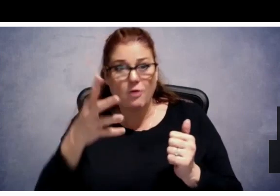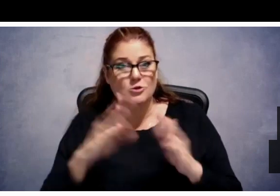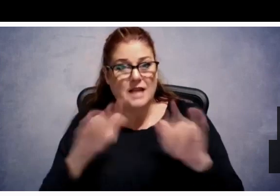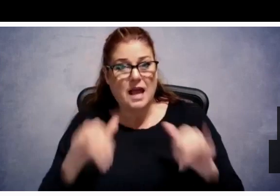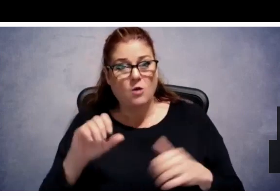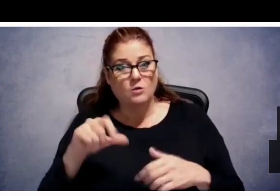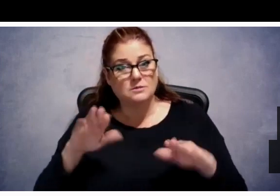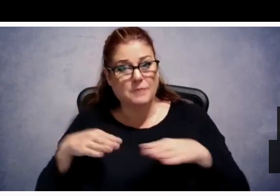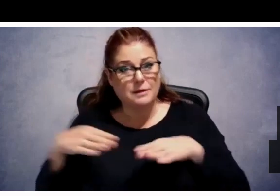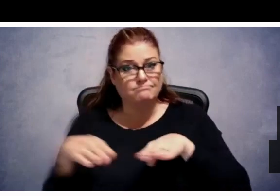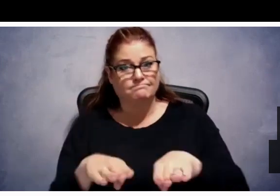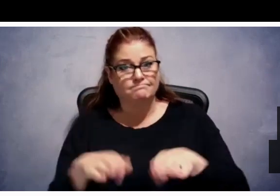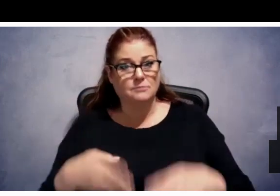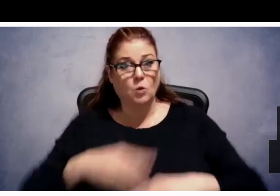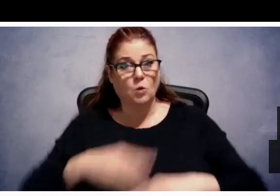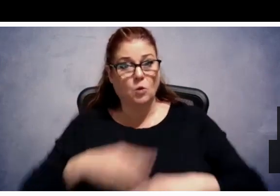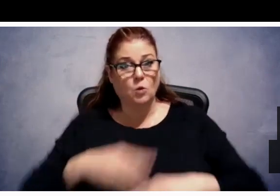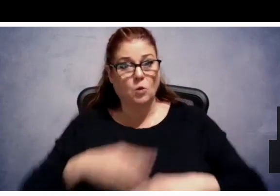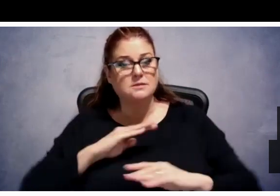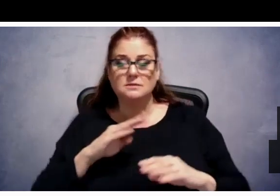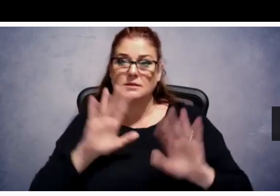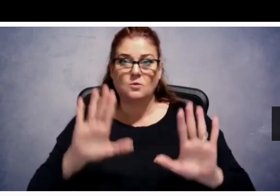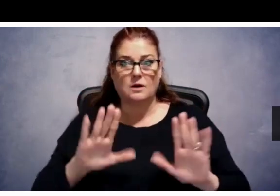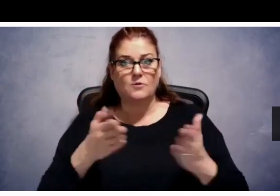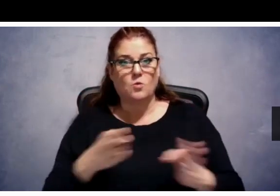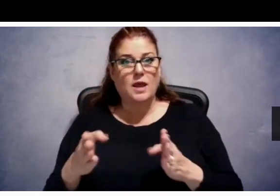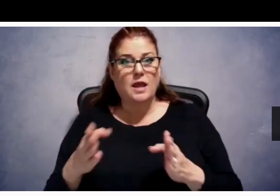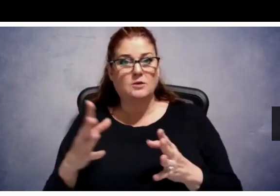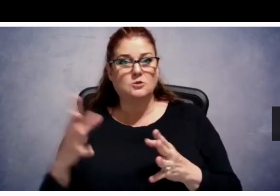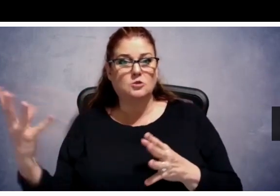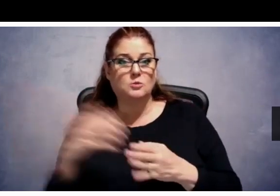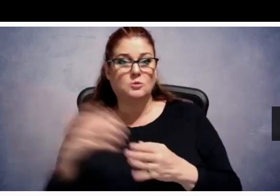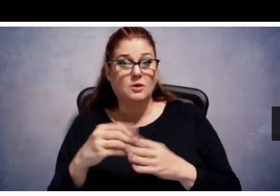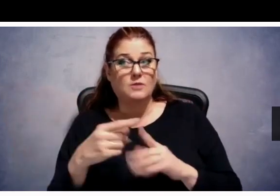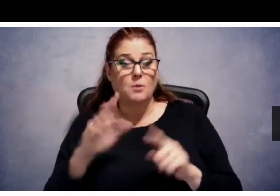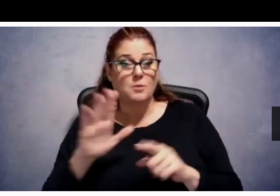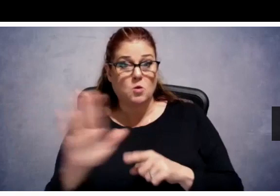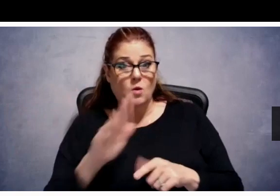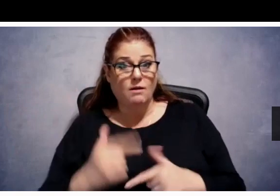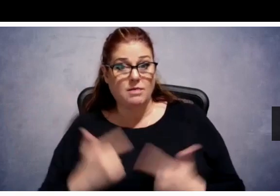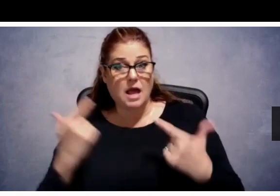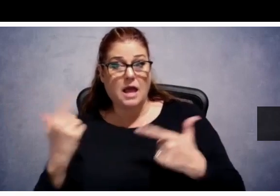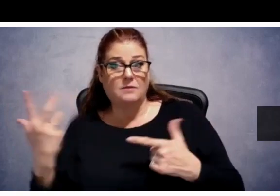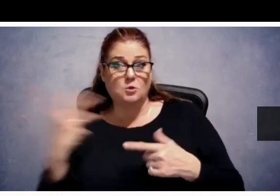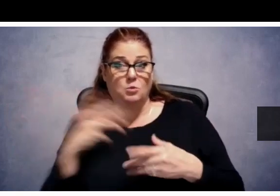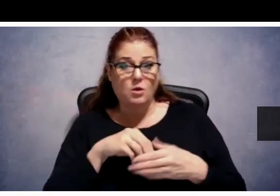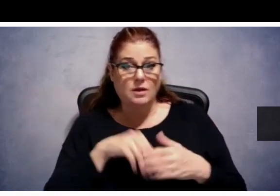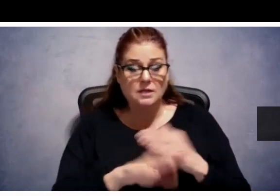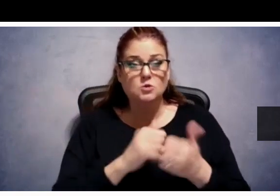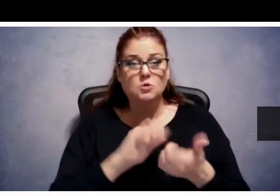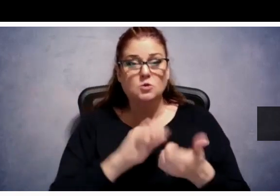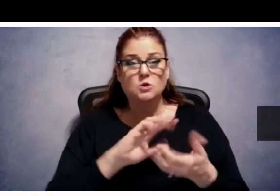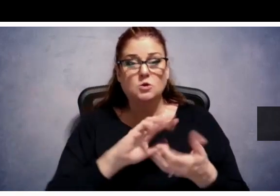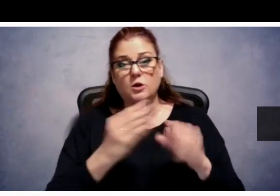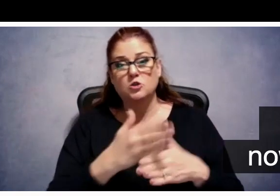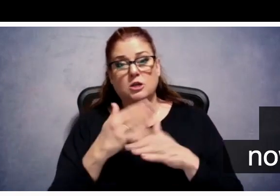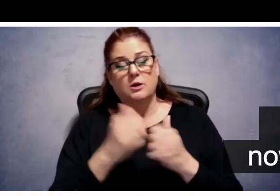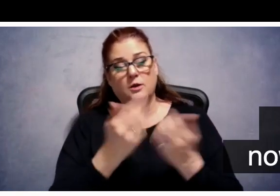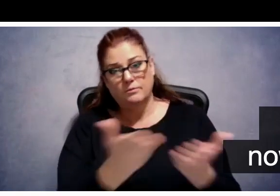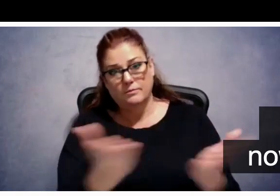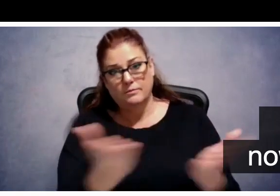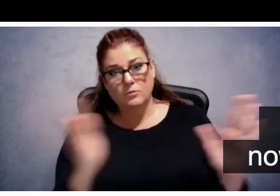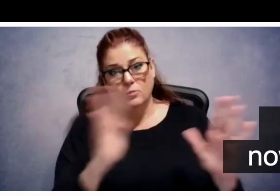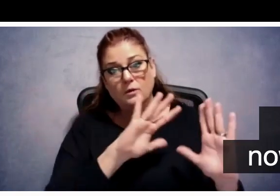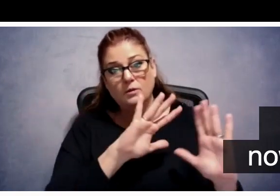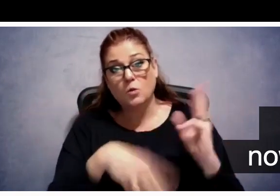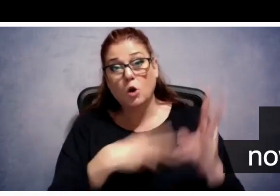it's, just an incredible way to pull meaning from your own life into, a story that you're sharing out with the world. So